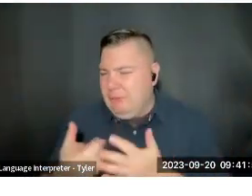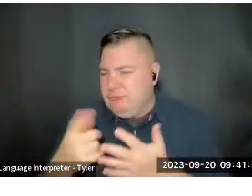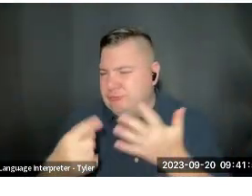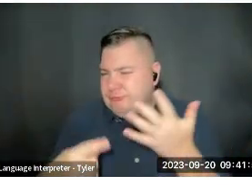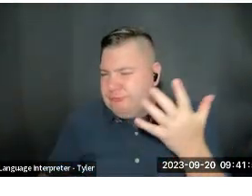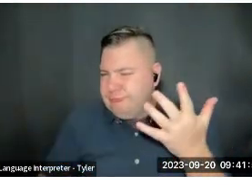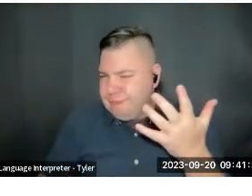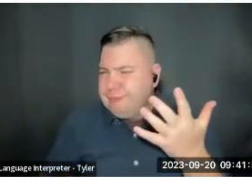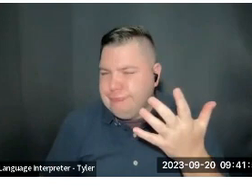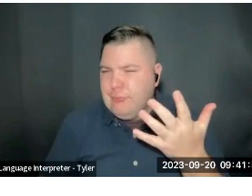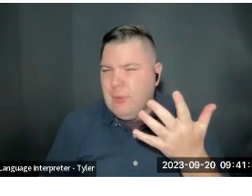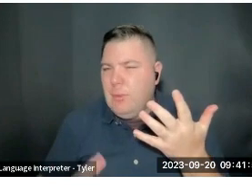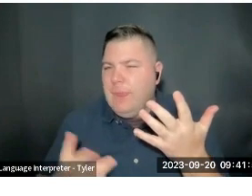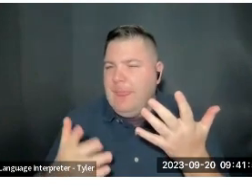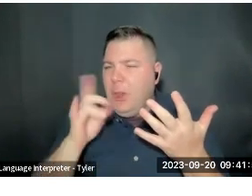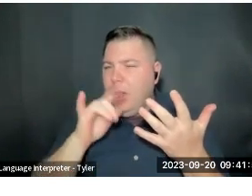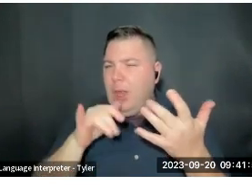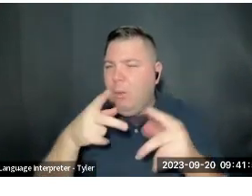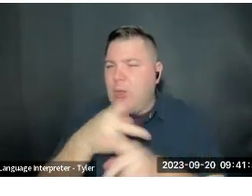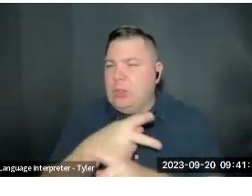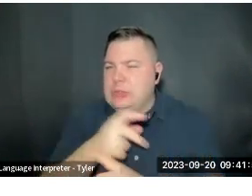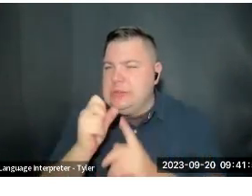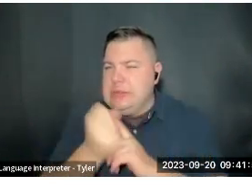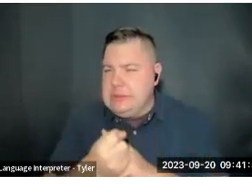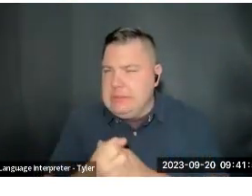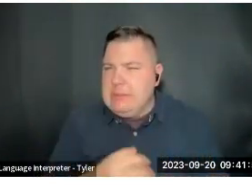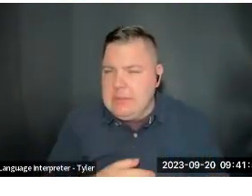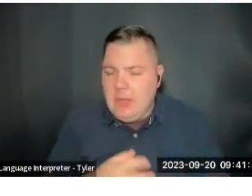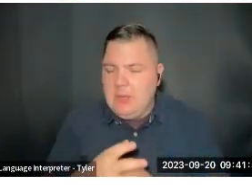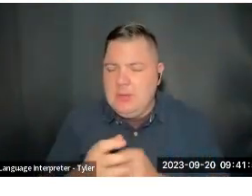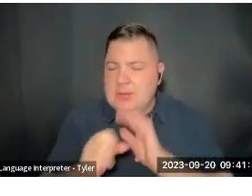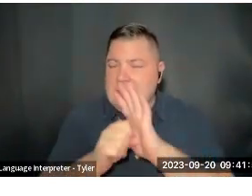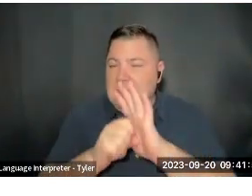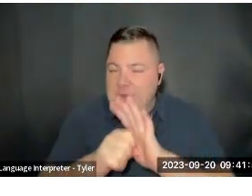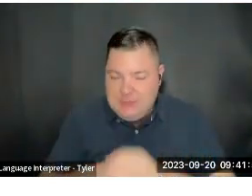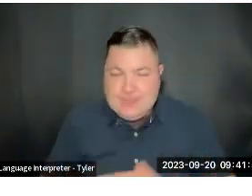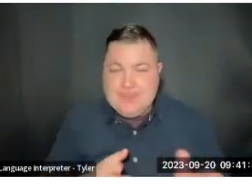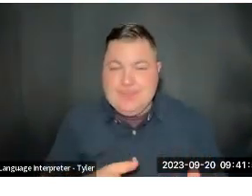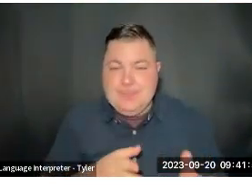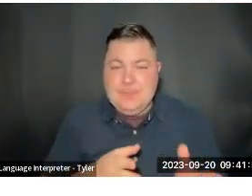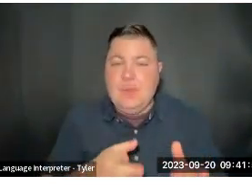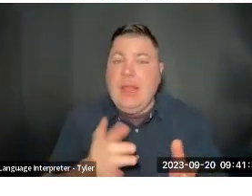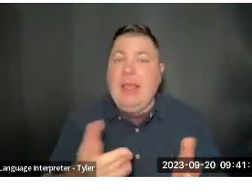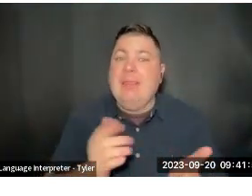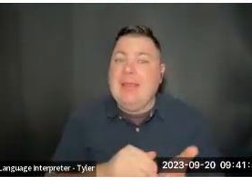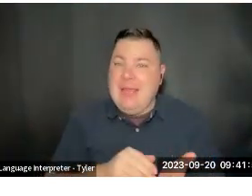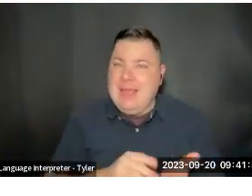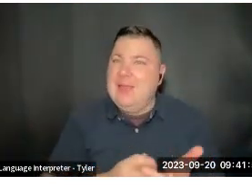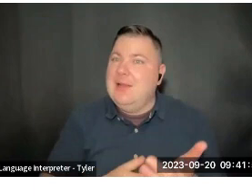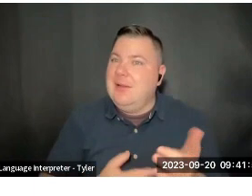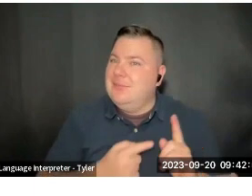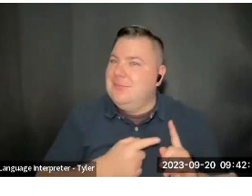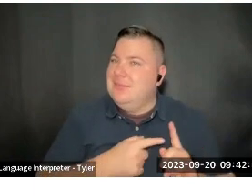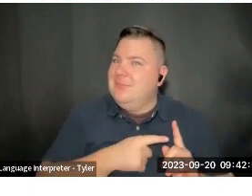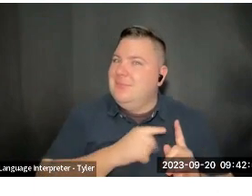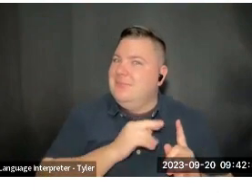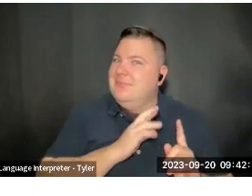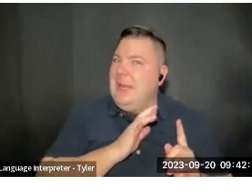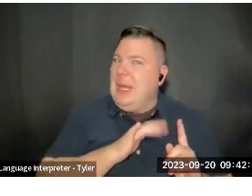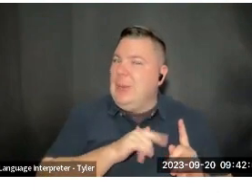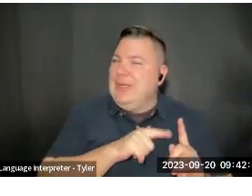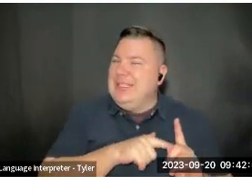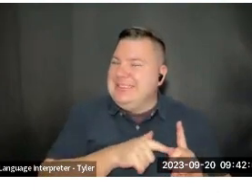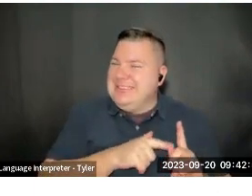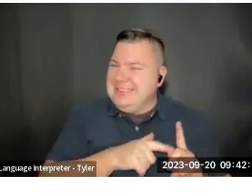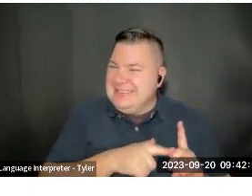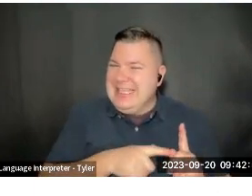of what those worsening signs and symptoms might look like. And then you again get to revisit Mary and